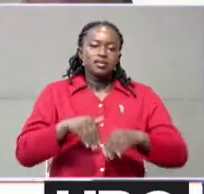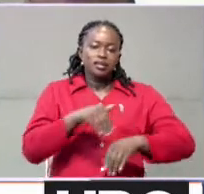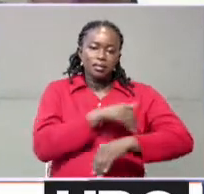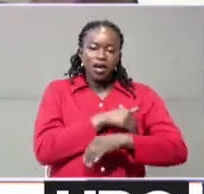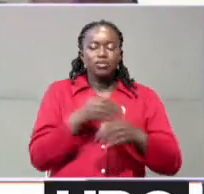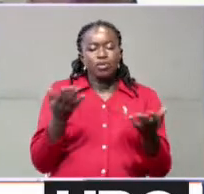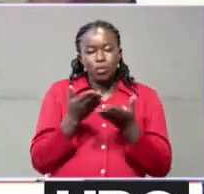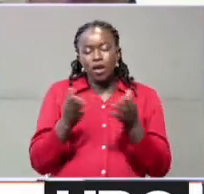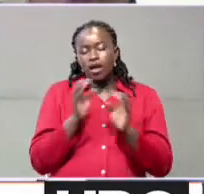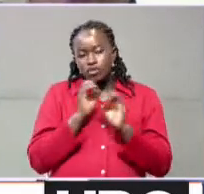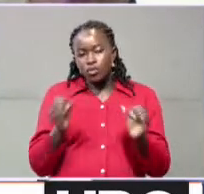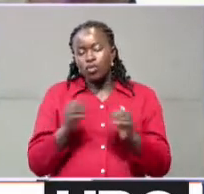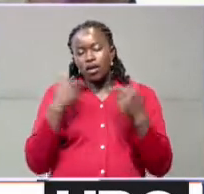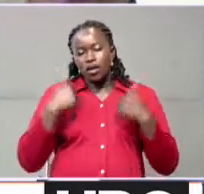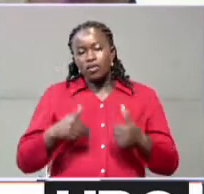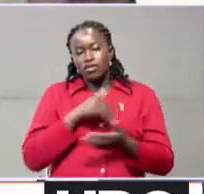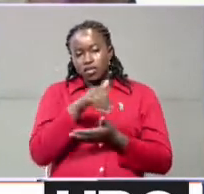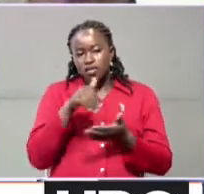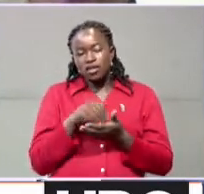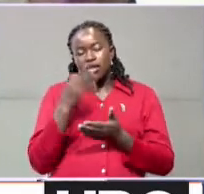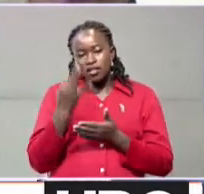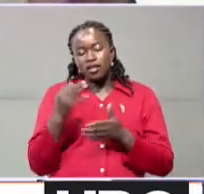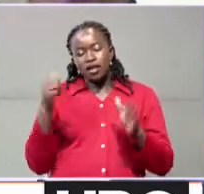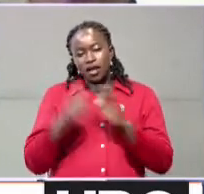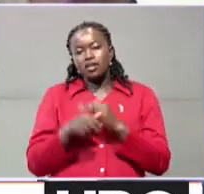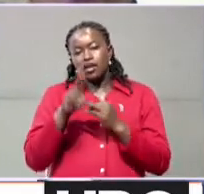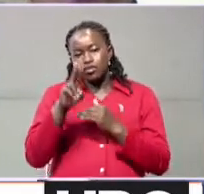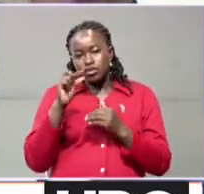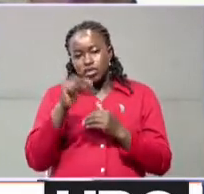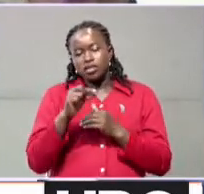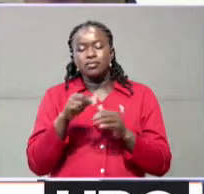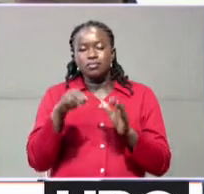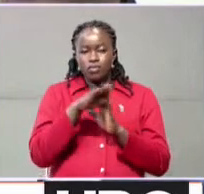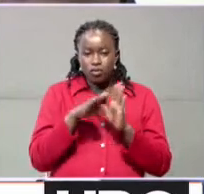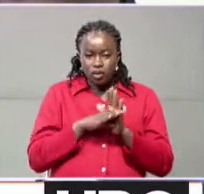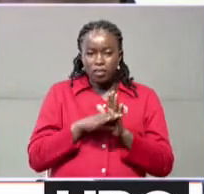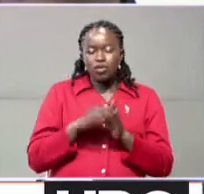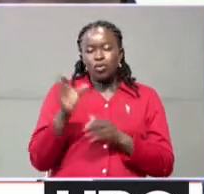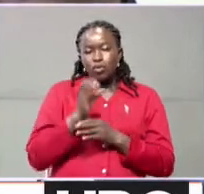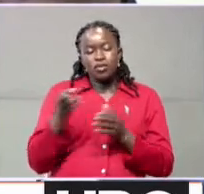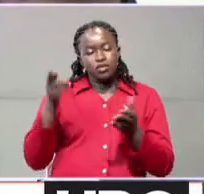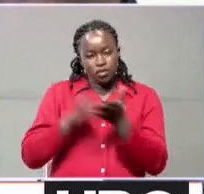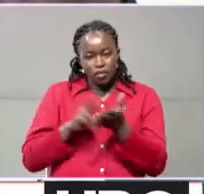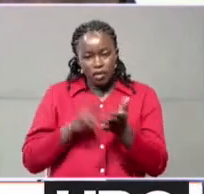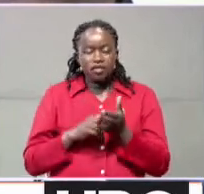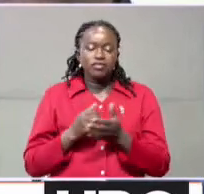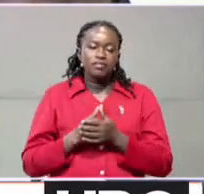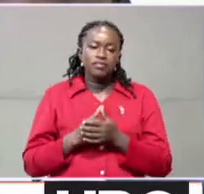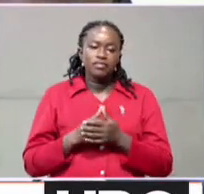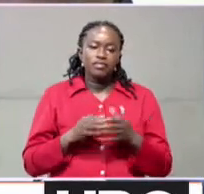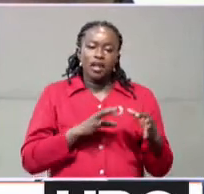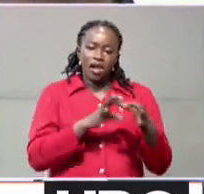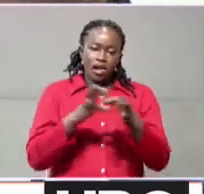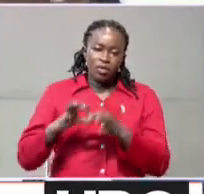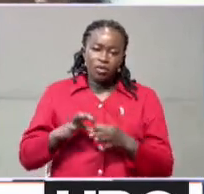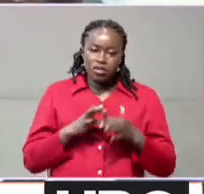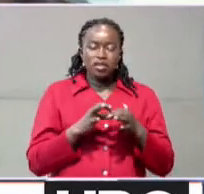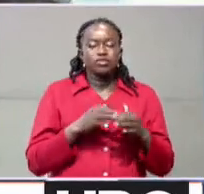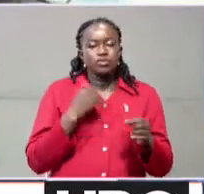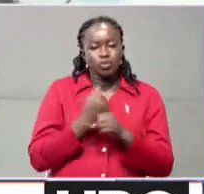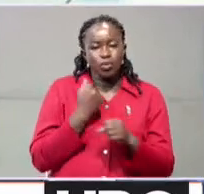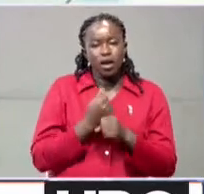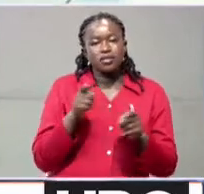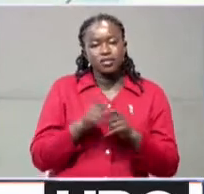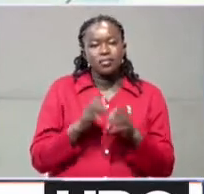no health center threes under ug program committee recommendation the coordination function and linkages